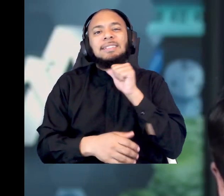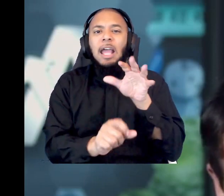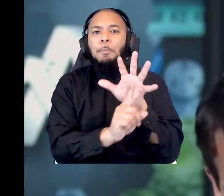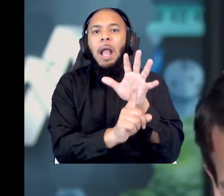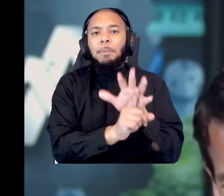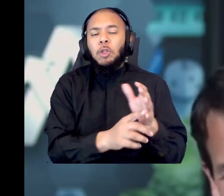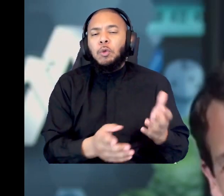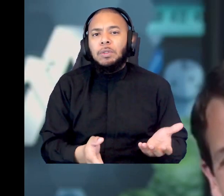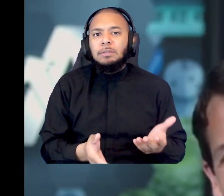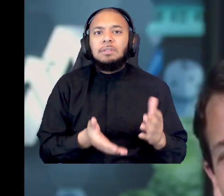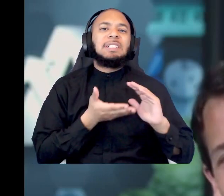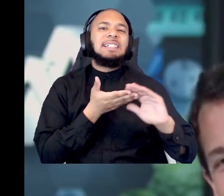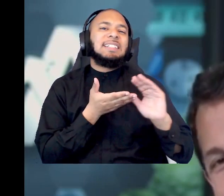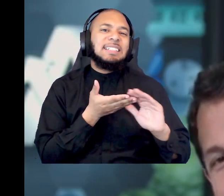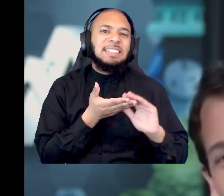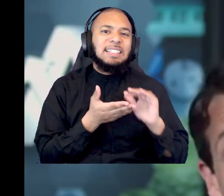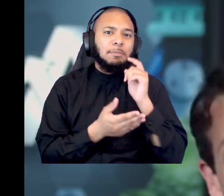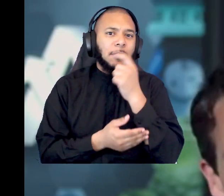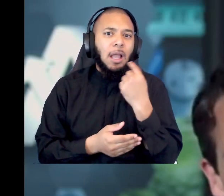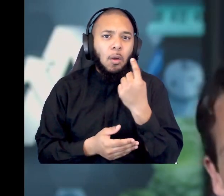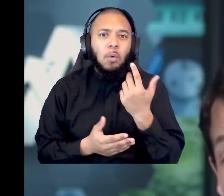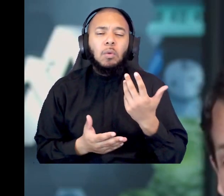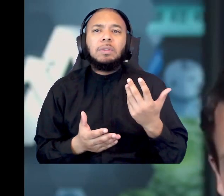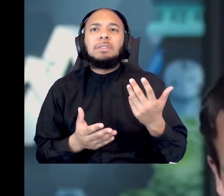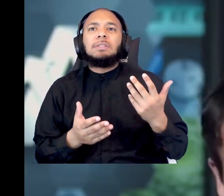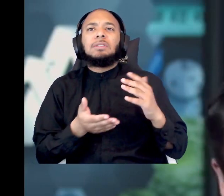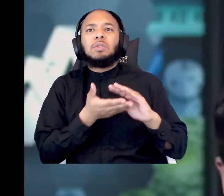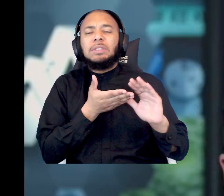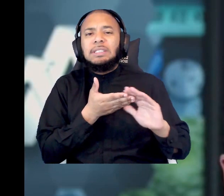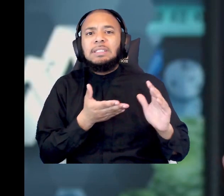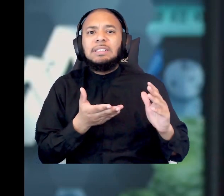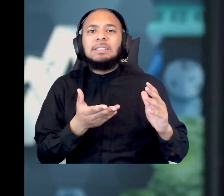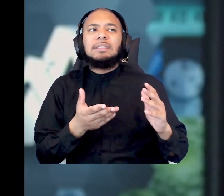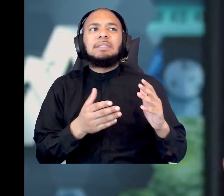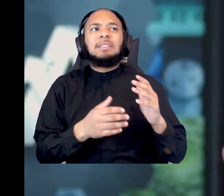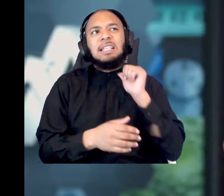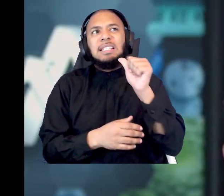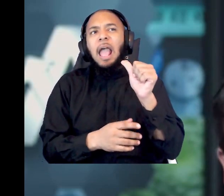Cleanliness and hygiene is just like not as big of a deal over there culturally.